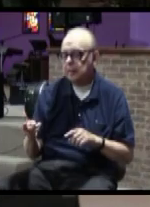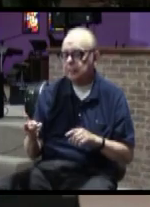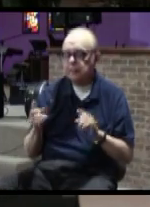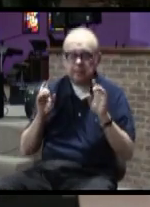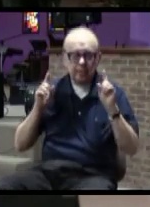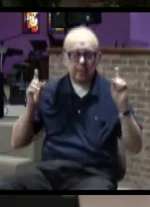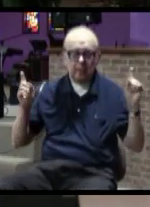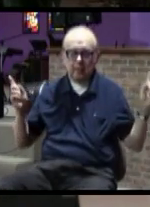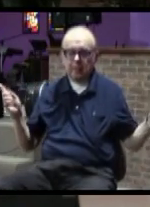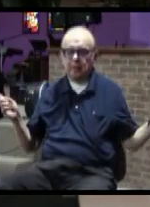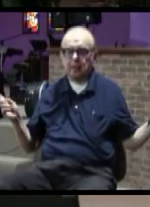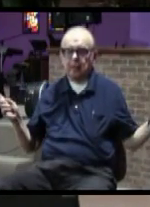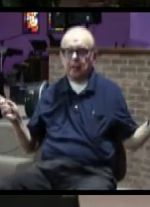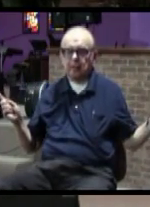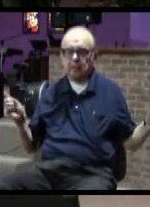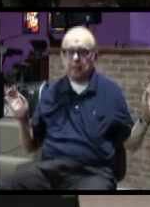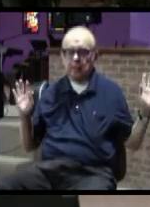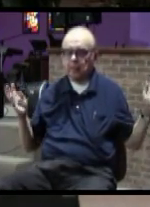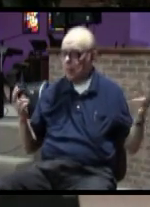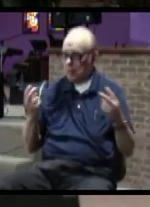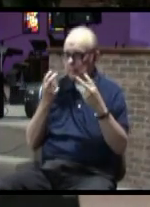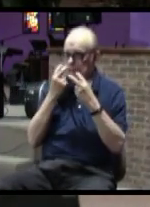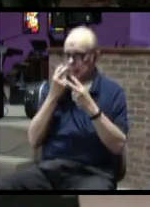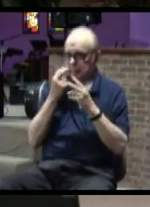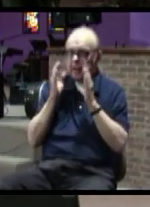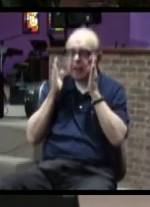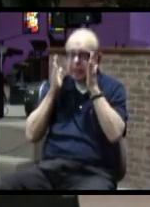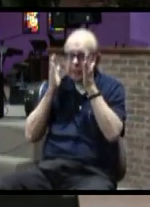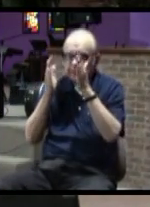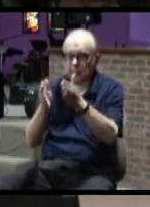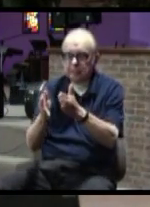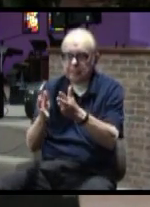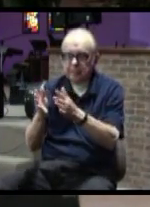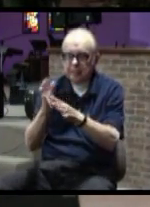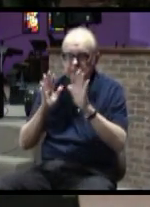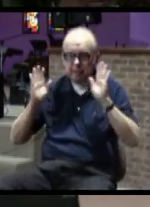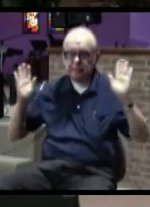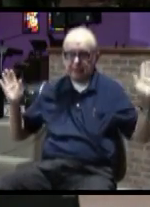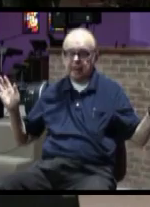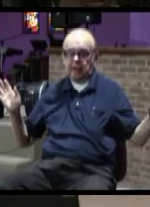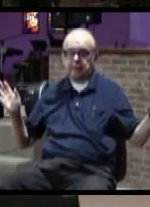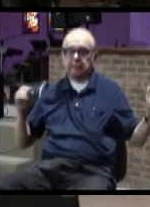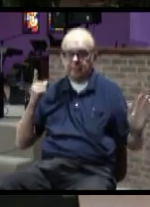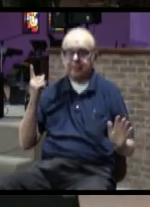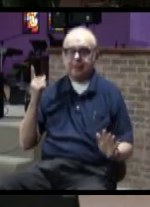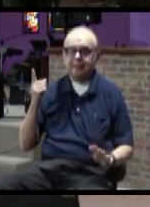should be seeing the peripheral vision, they're all becoming blinded and one-sided.